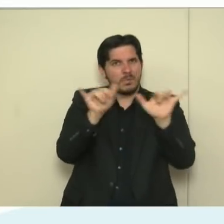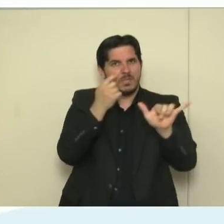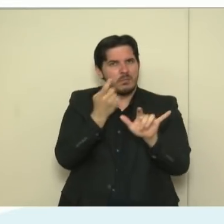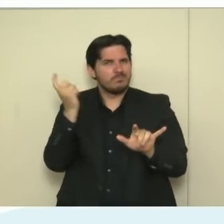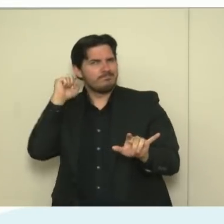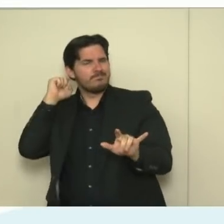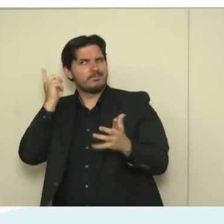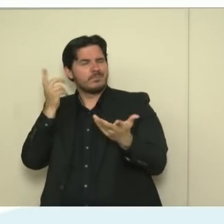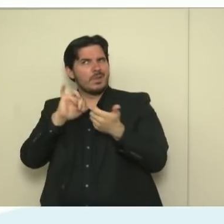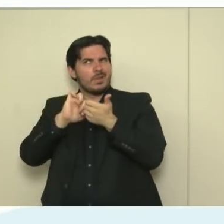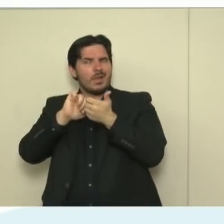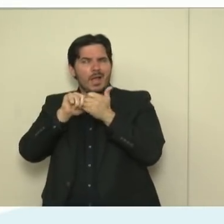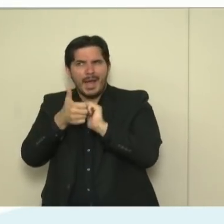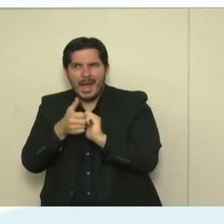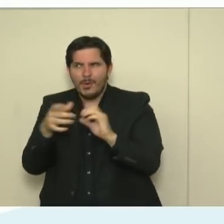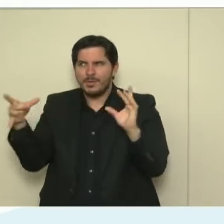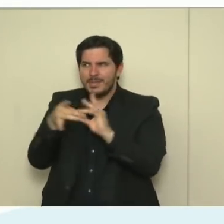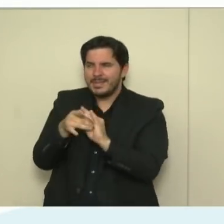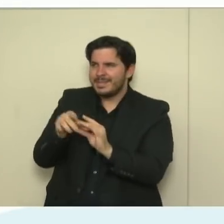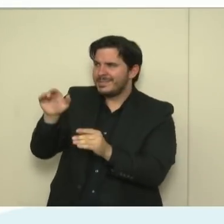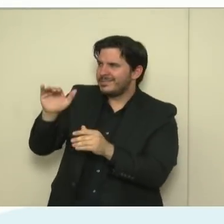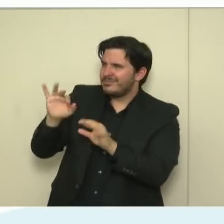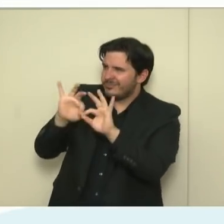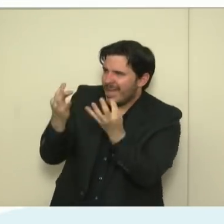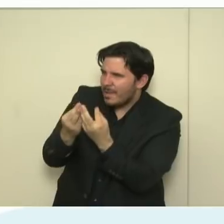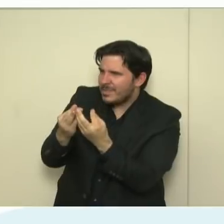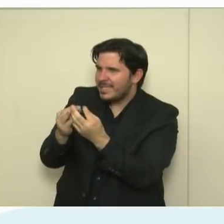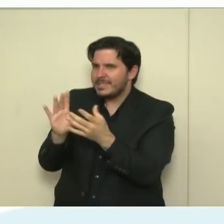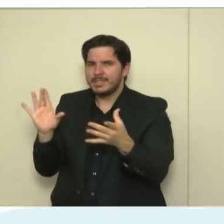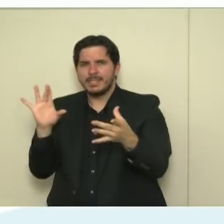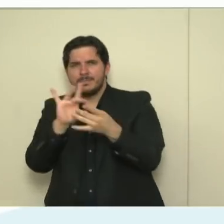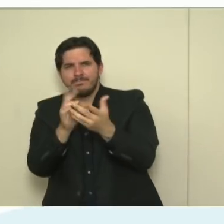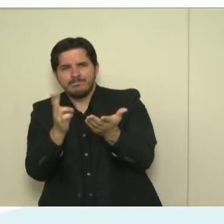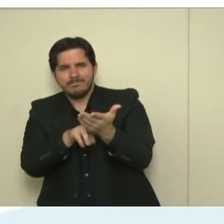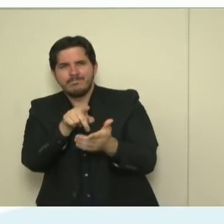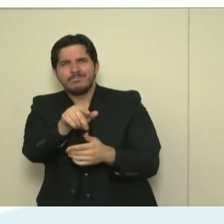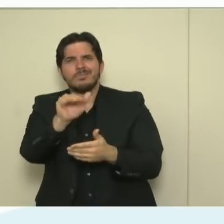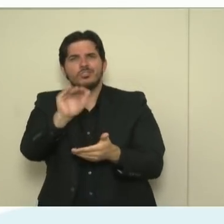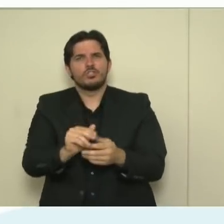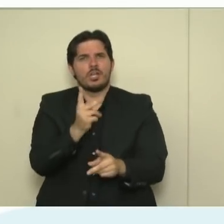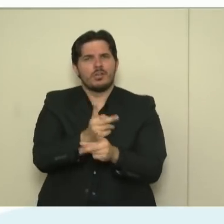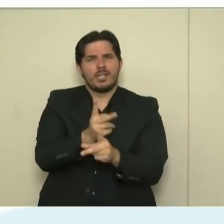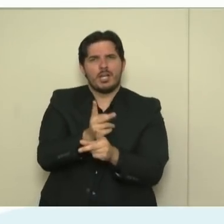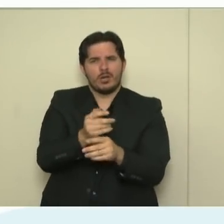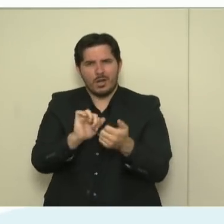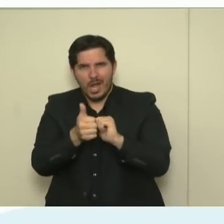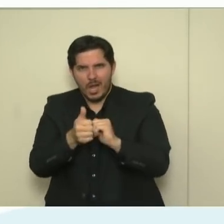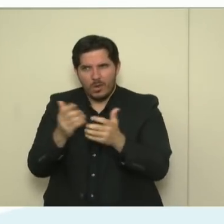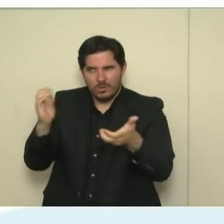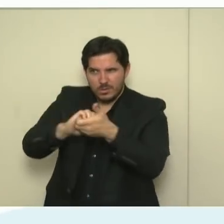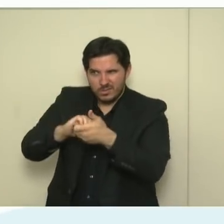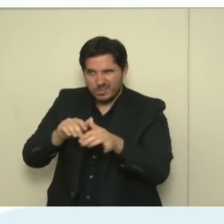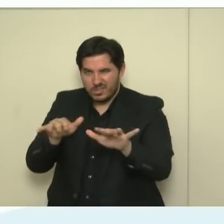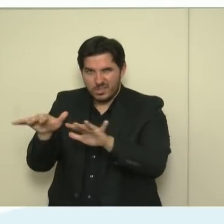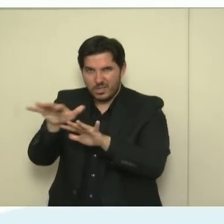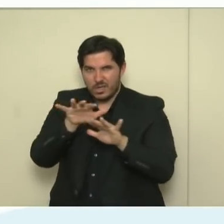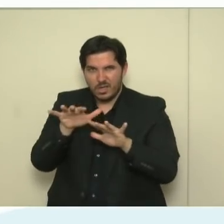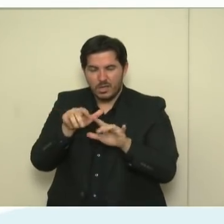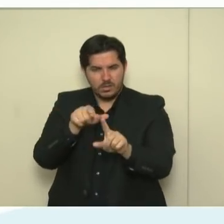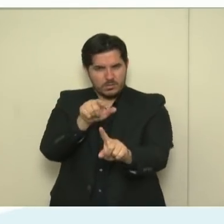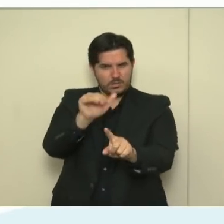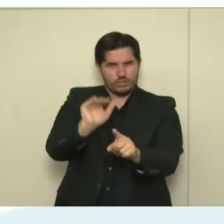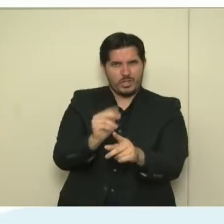providers and how are we going to help school districts really think strategically and innovatively about opportunities to expand child